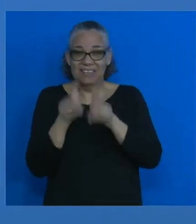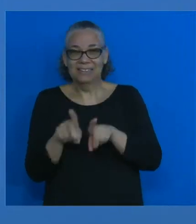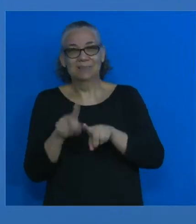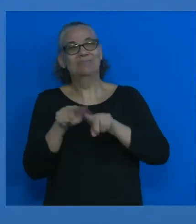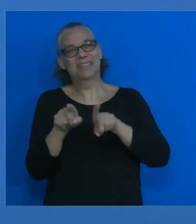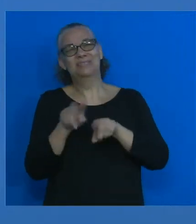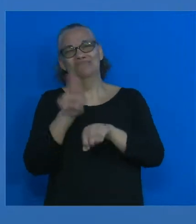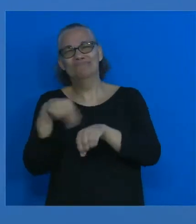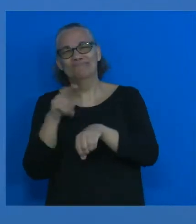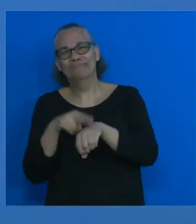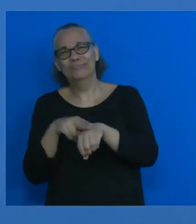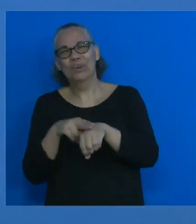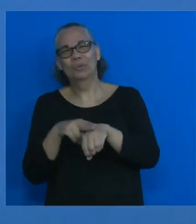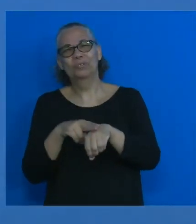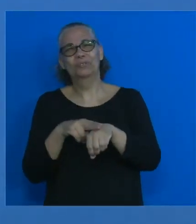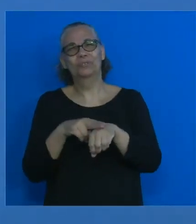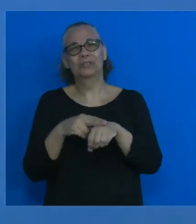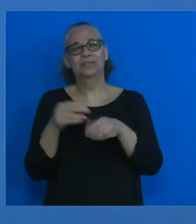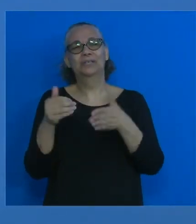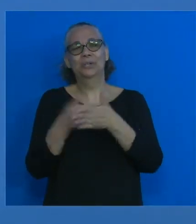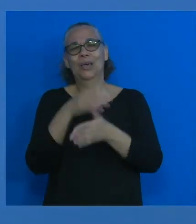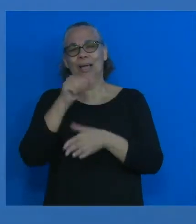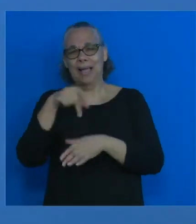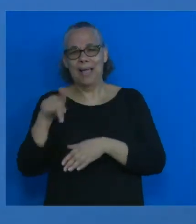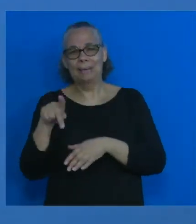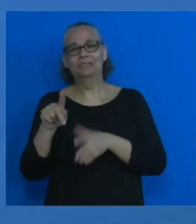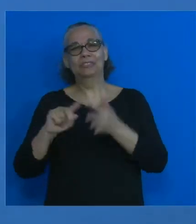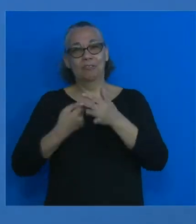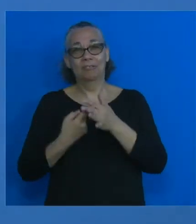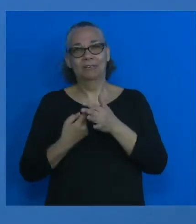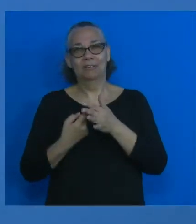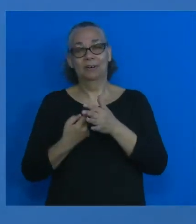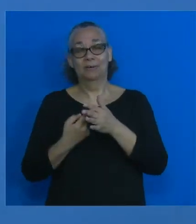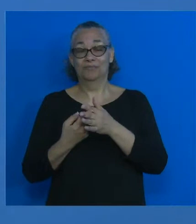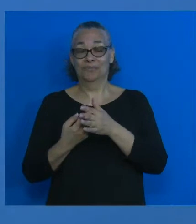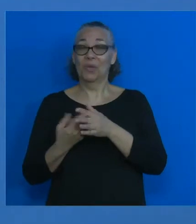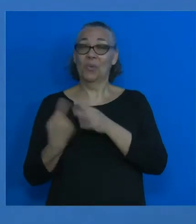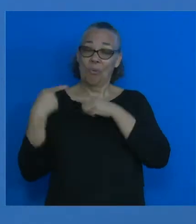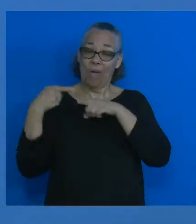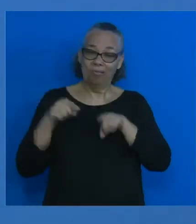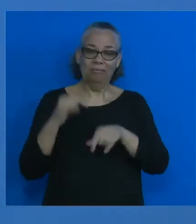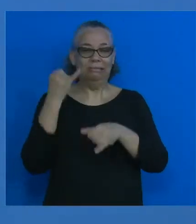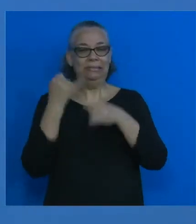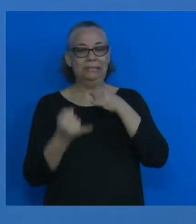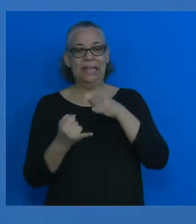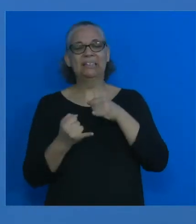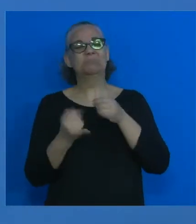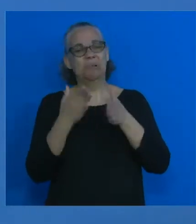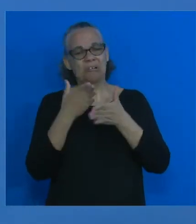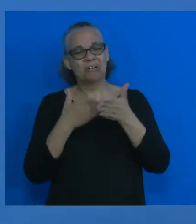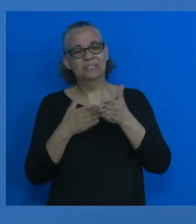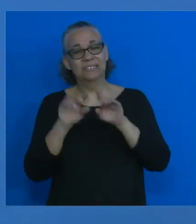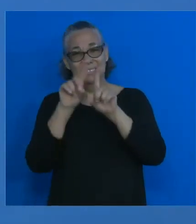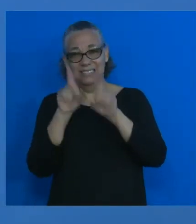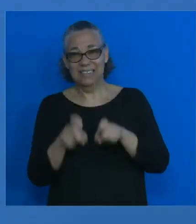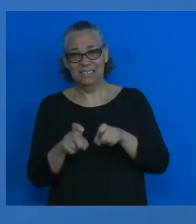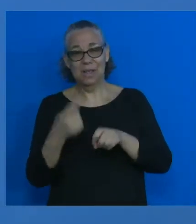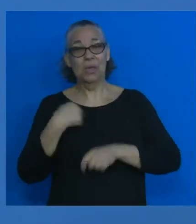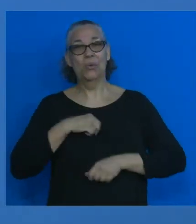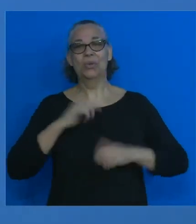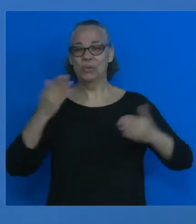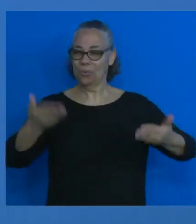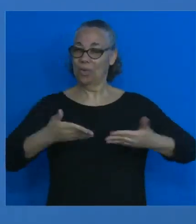normal part of any app launch. While we are in the final stages of testing the app, we welcome